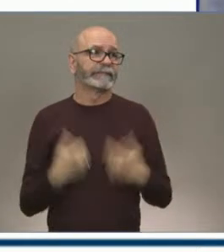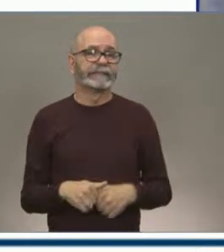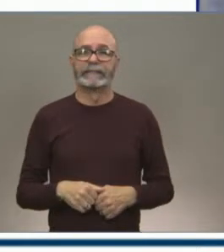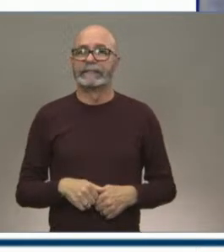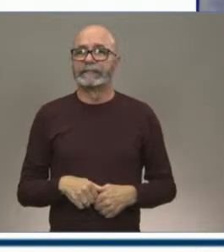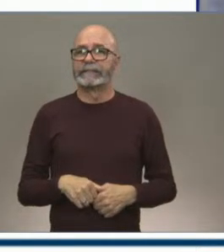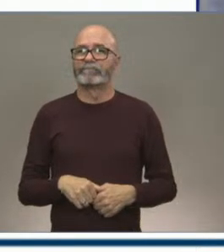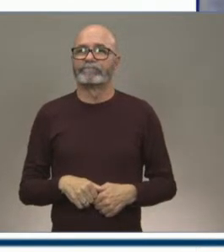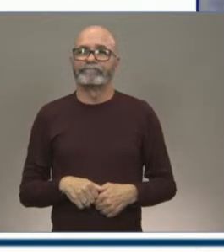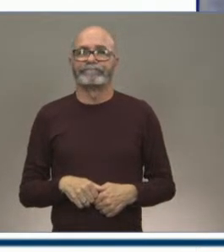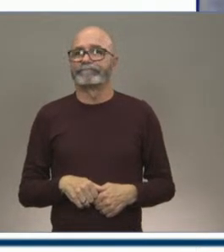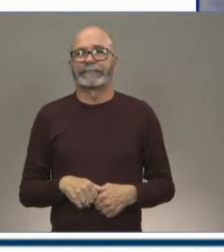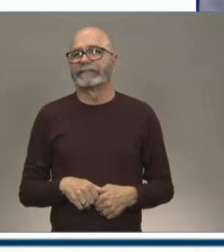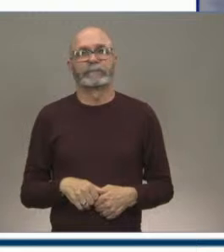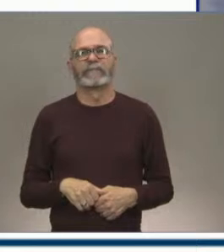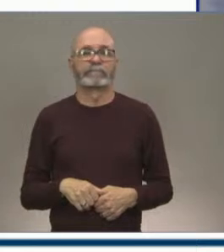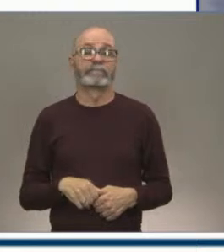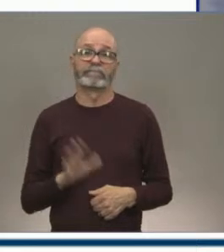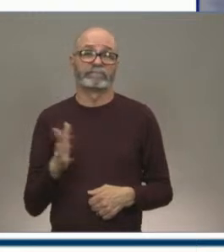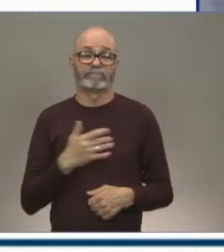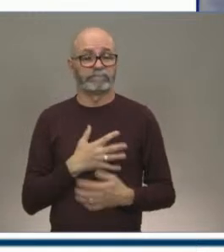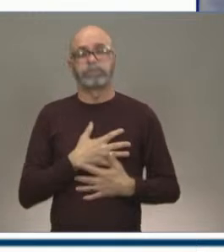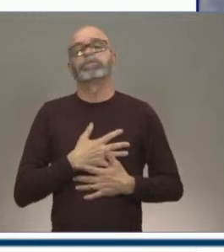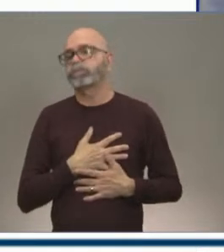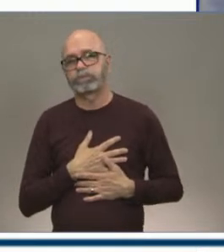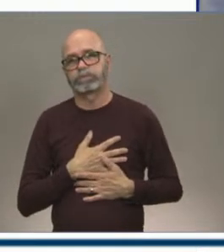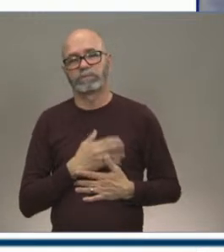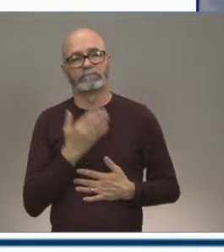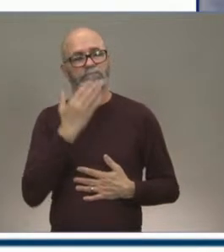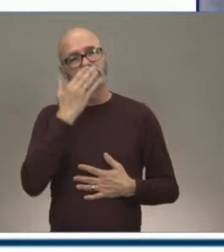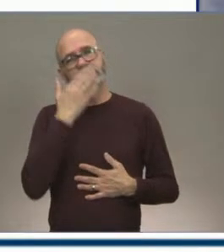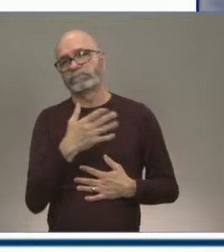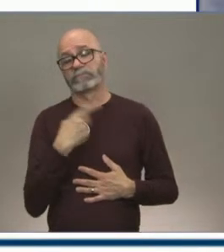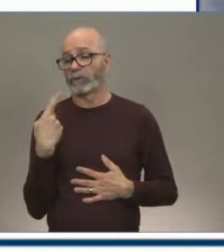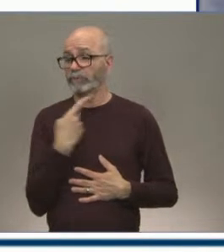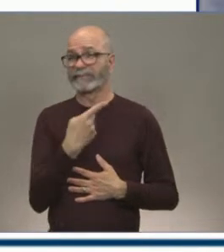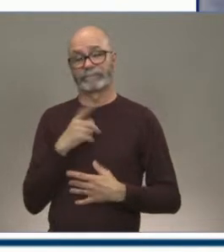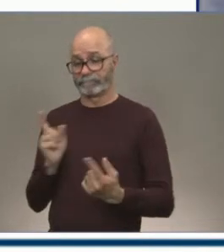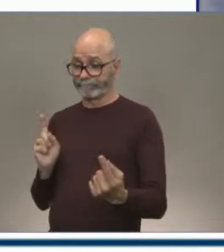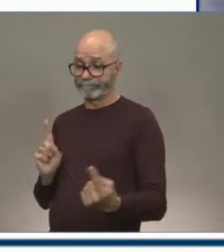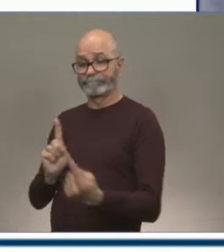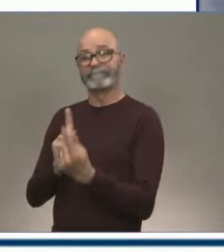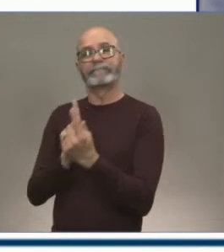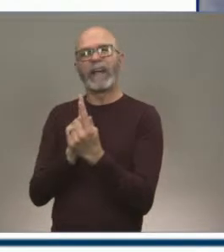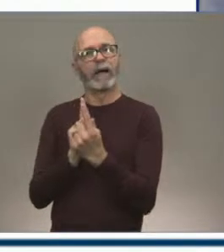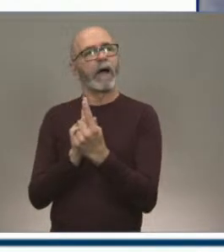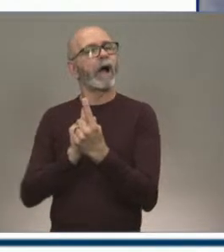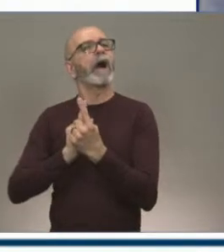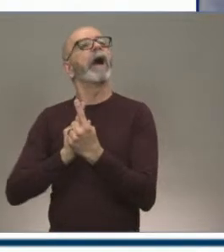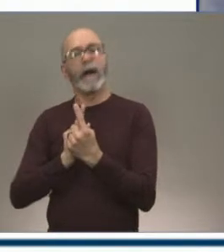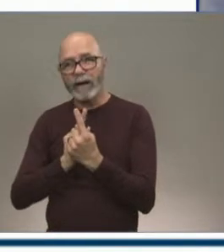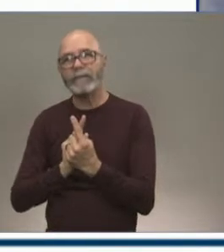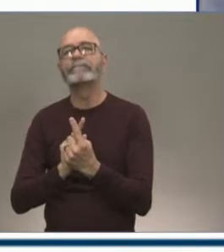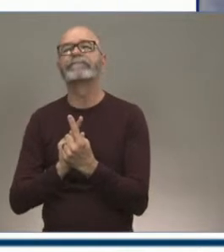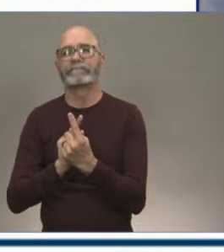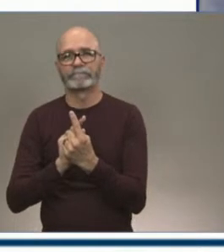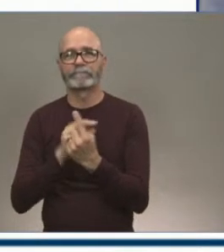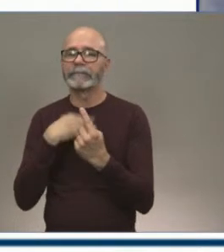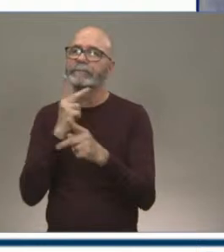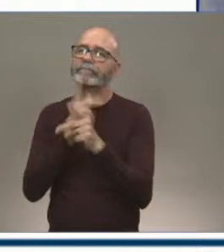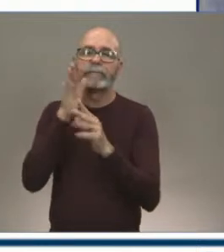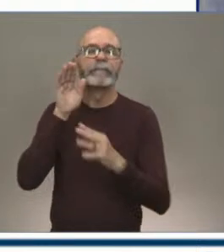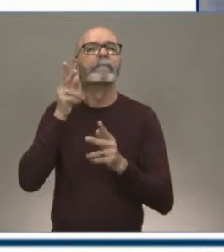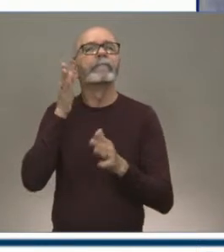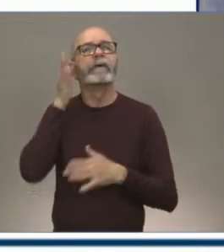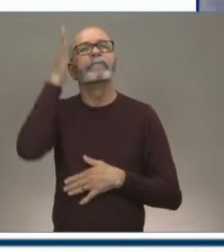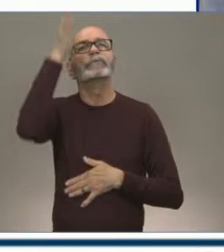grateful that our paths have passed, our paths crossed. And I look forward to continuing to support you. And I want to